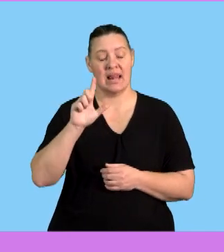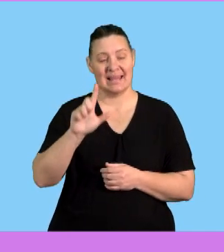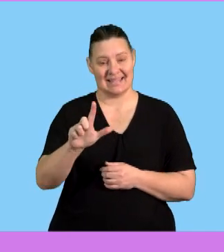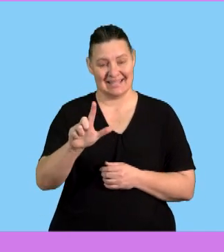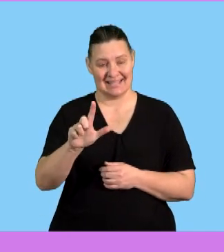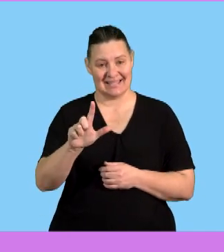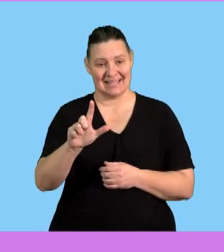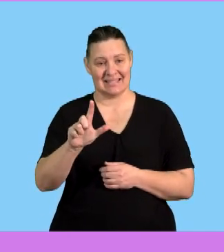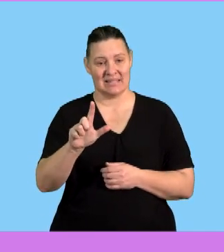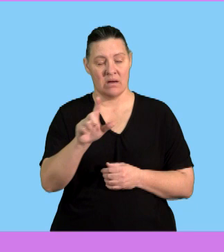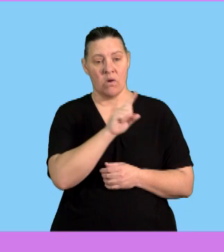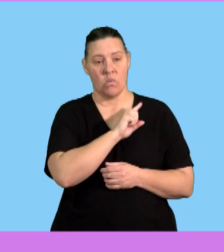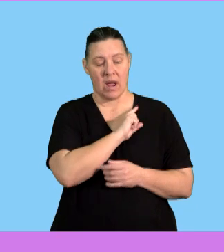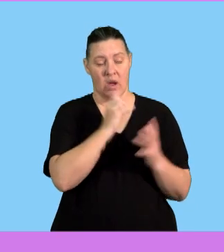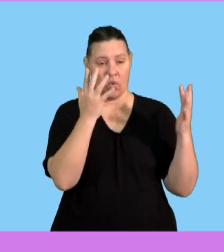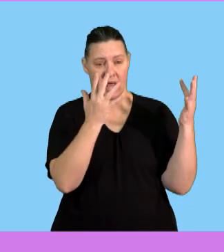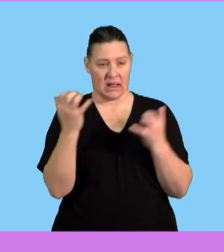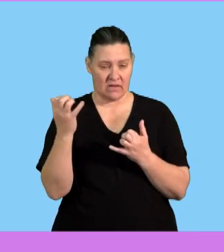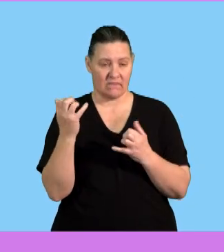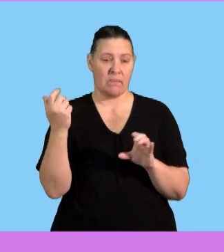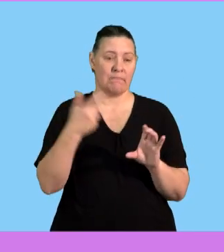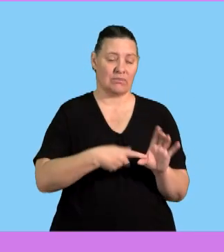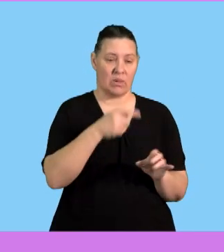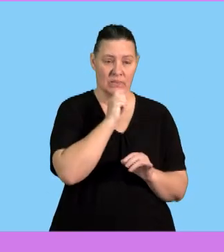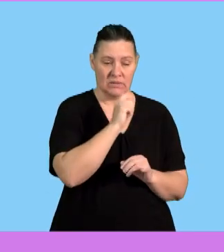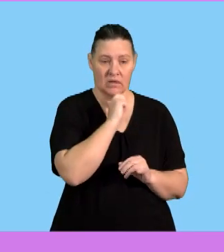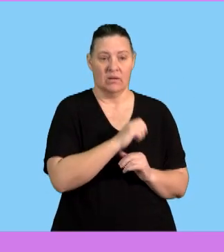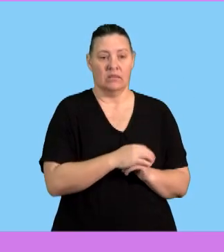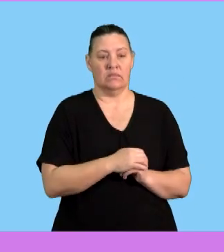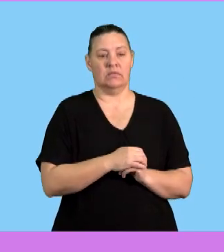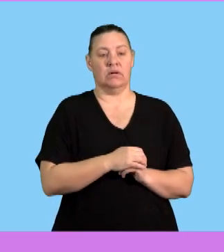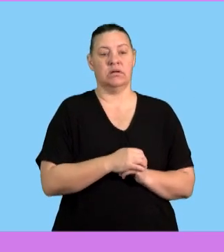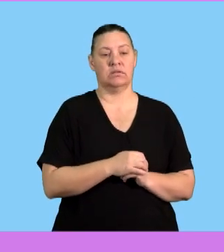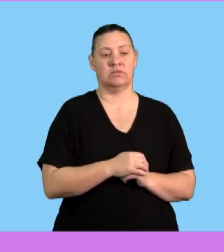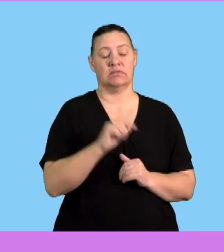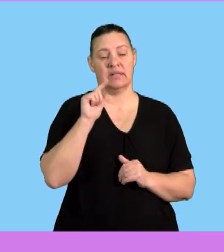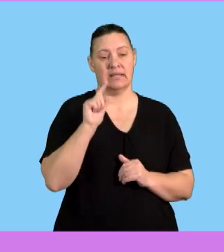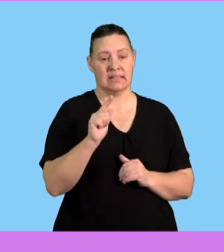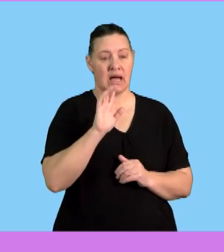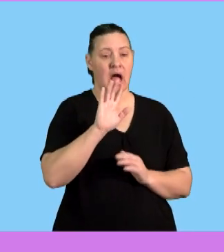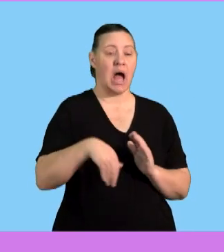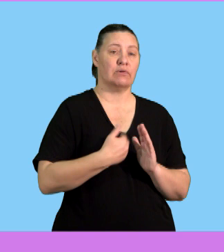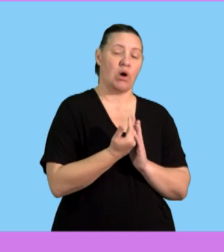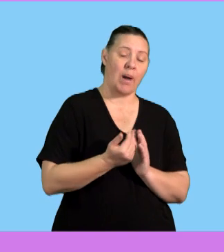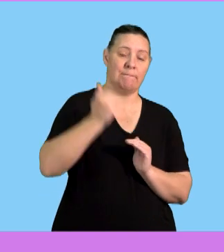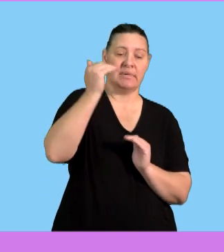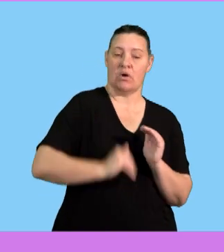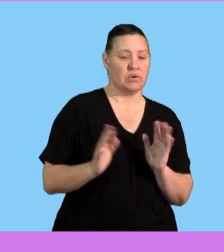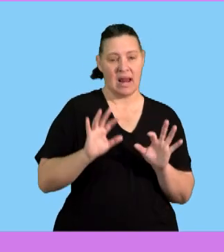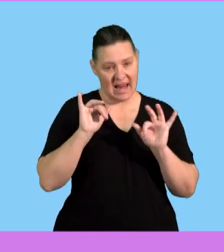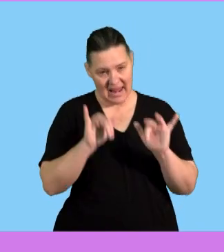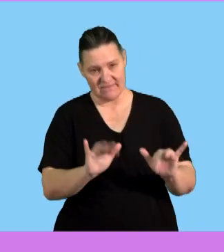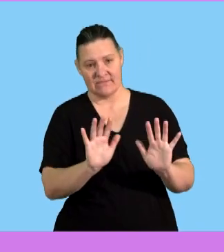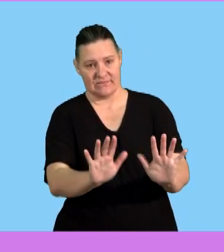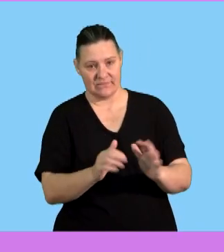liters. Remember, we said when we calculate for petrol consumption, the number of liters, we do not round up or down. We write them as they